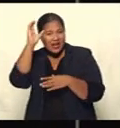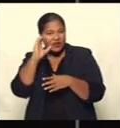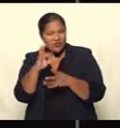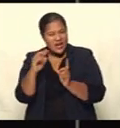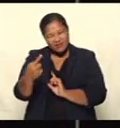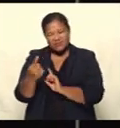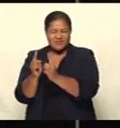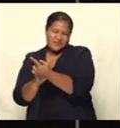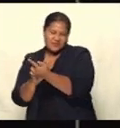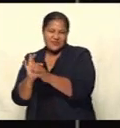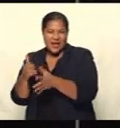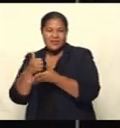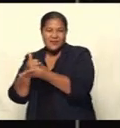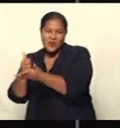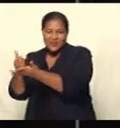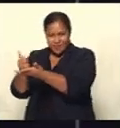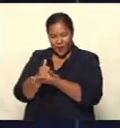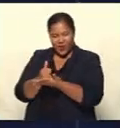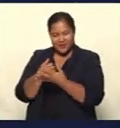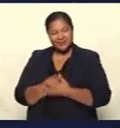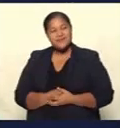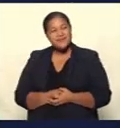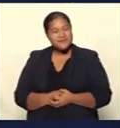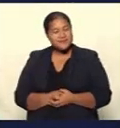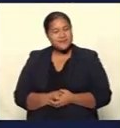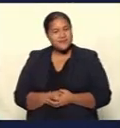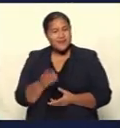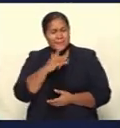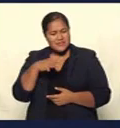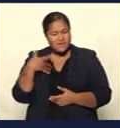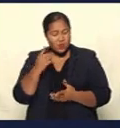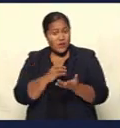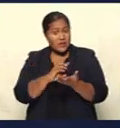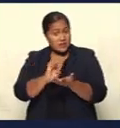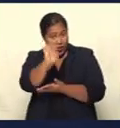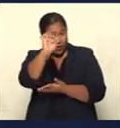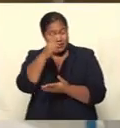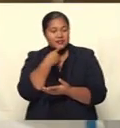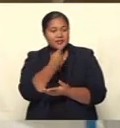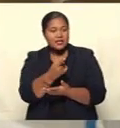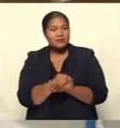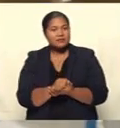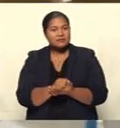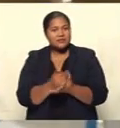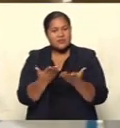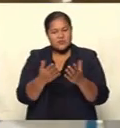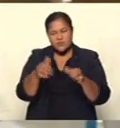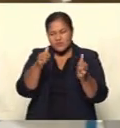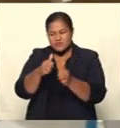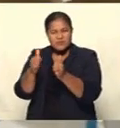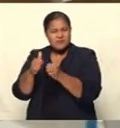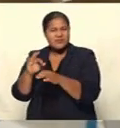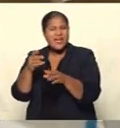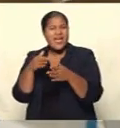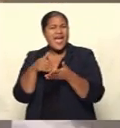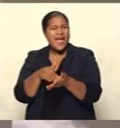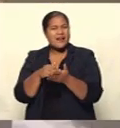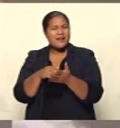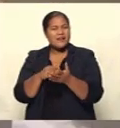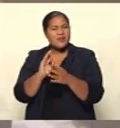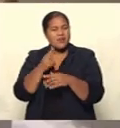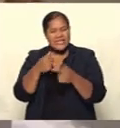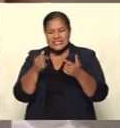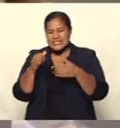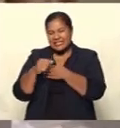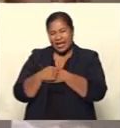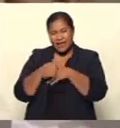versa. Kritika Kumar reports. The Minister for Economy says the arrangement will help resume secure and safe travel